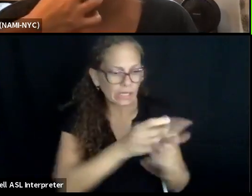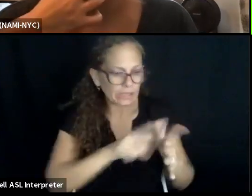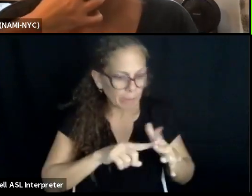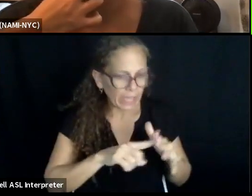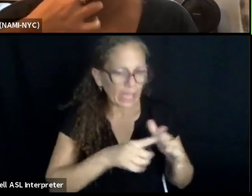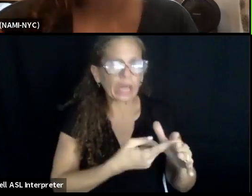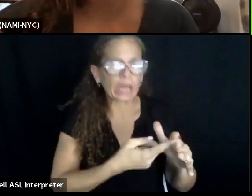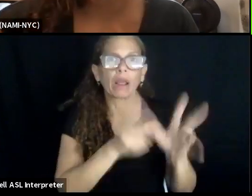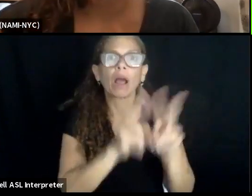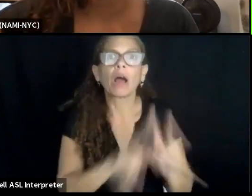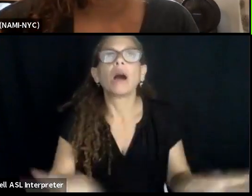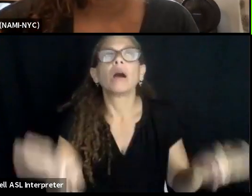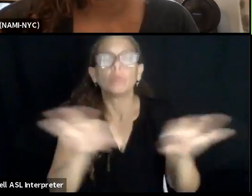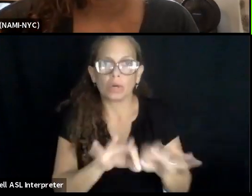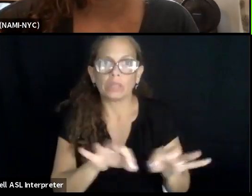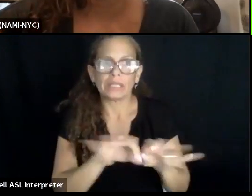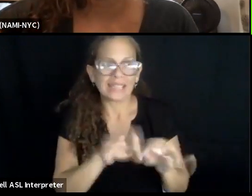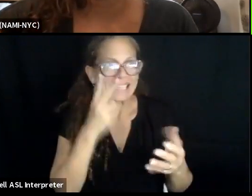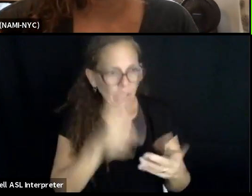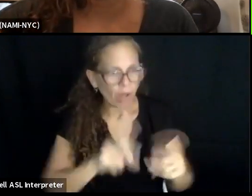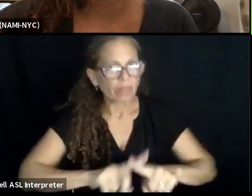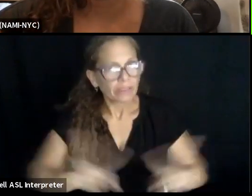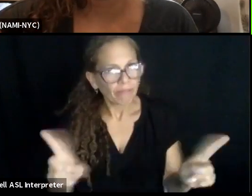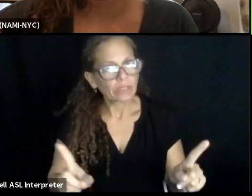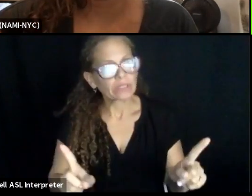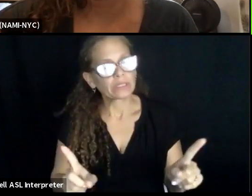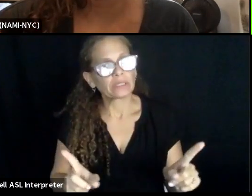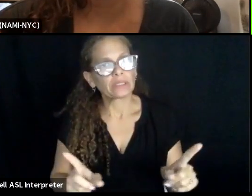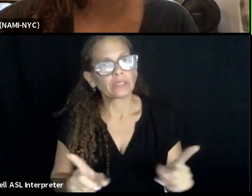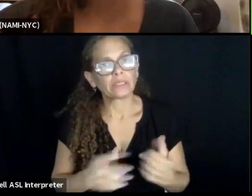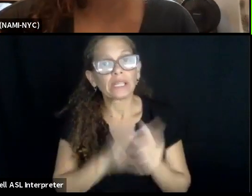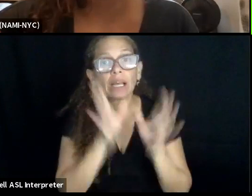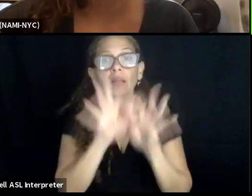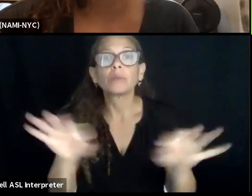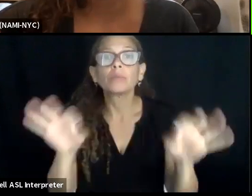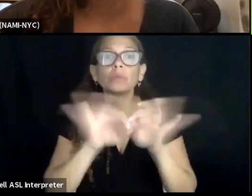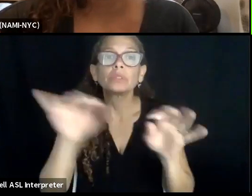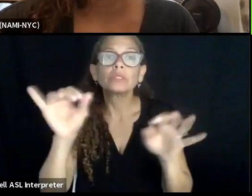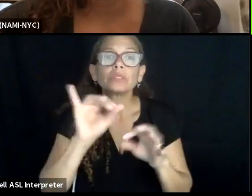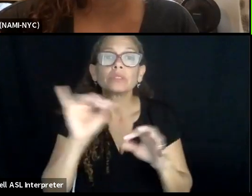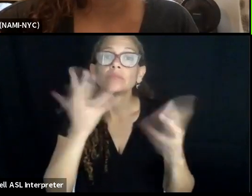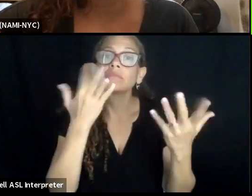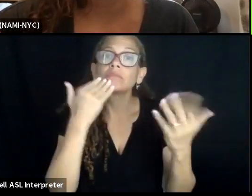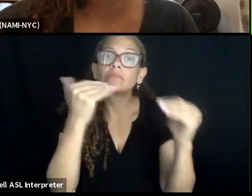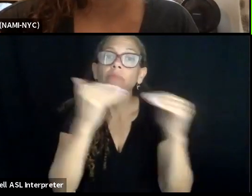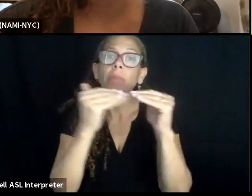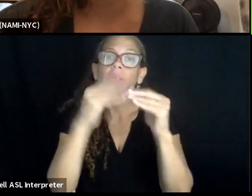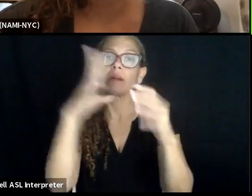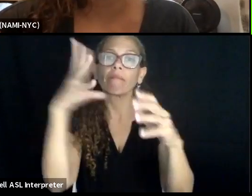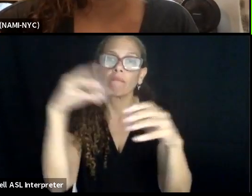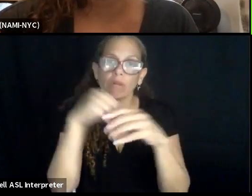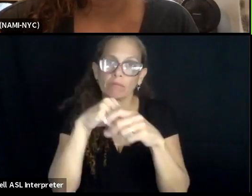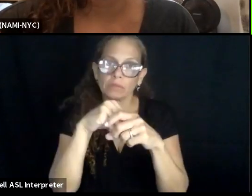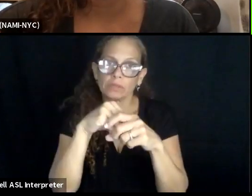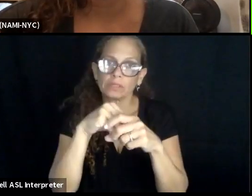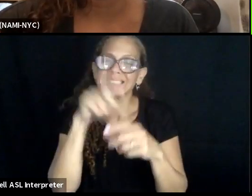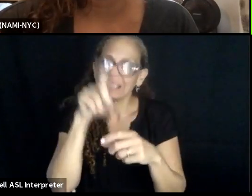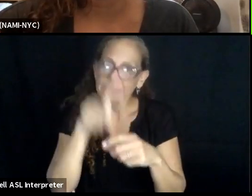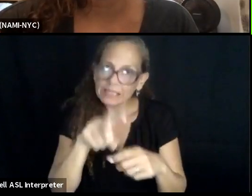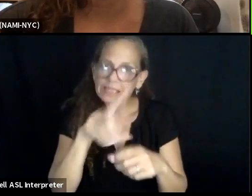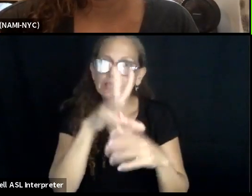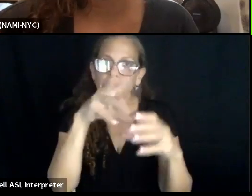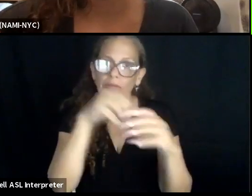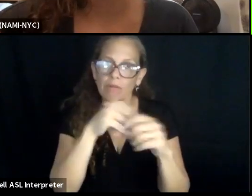super important. I think also this is why it's important for peers to be involved in DBT provision,